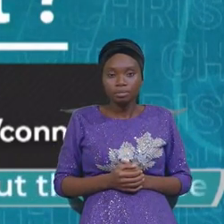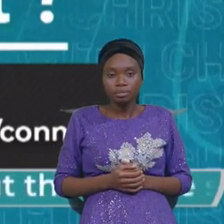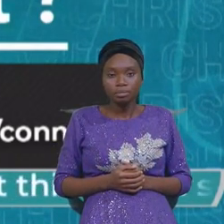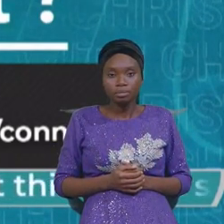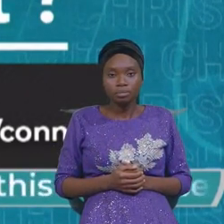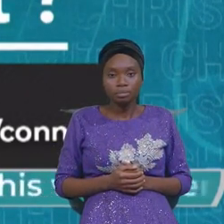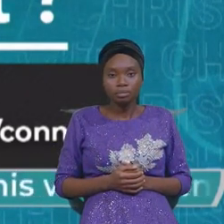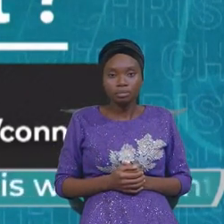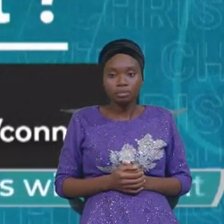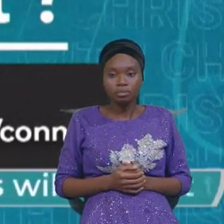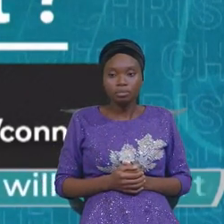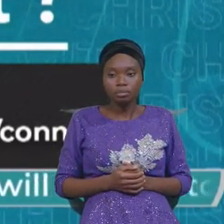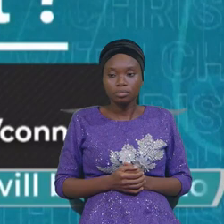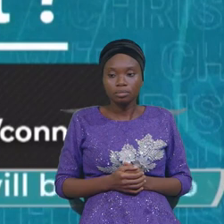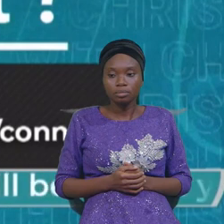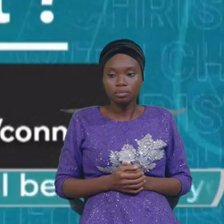diligently, please.